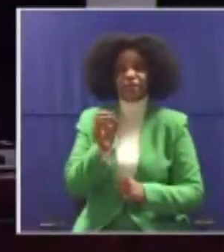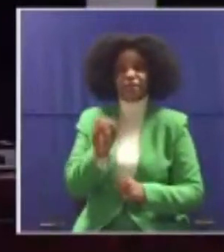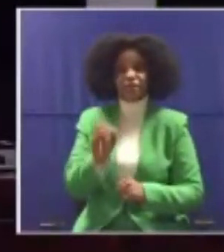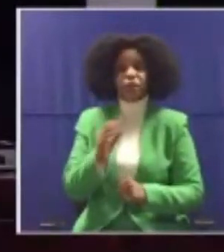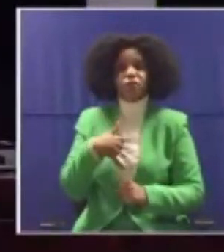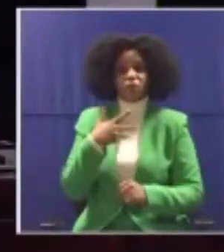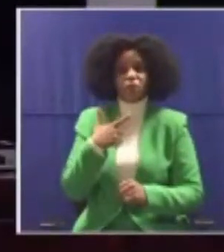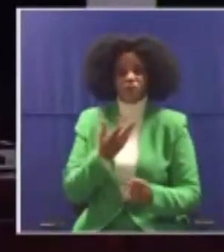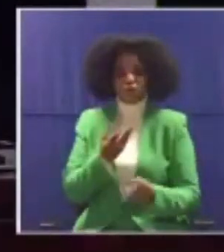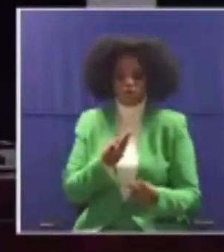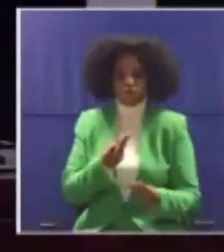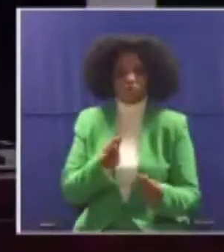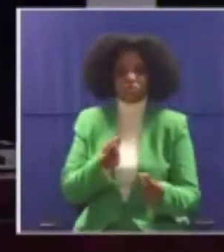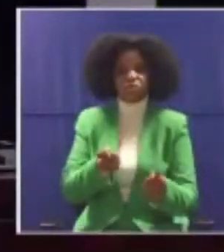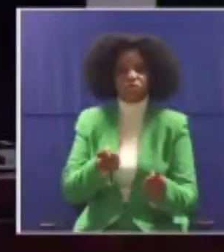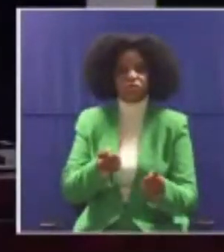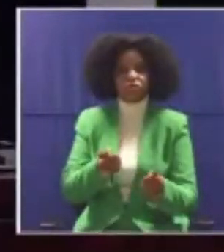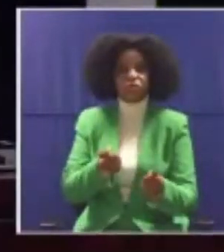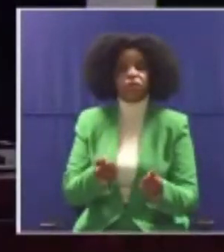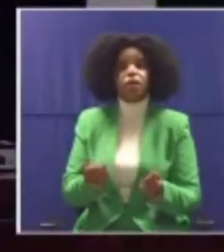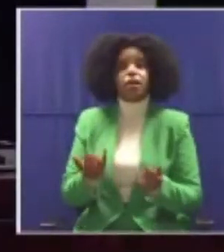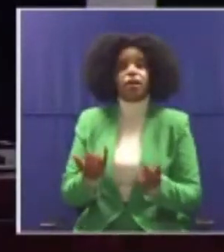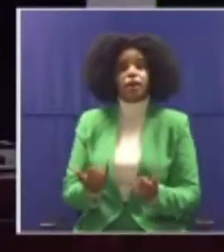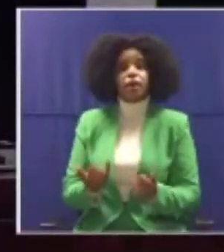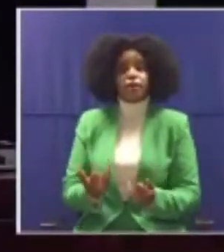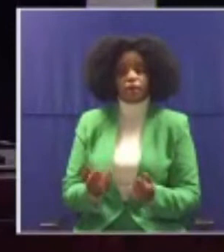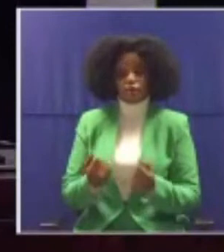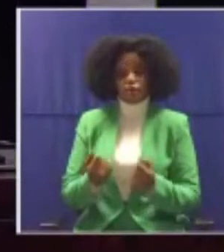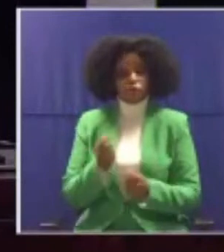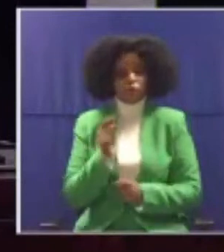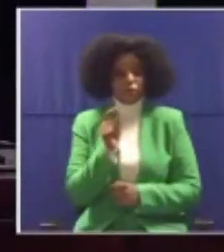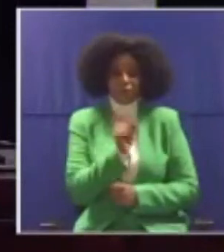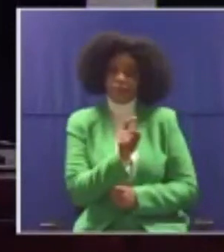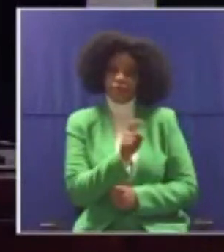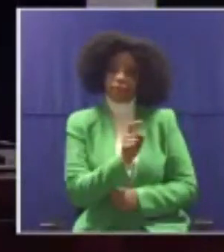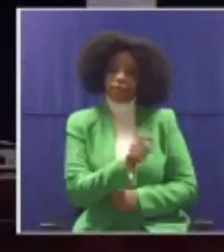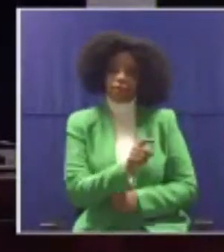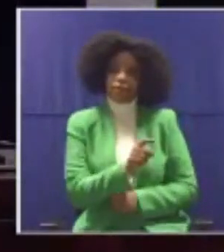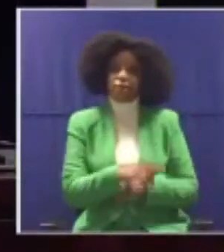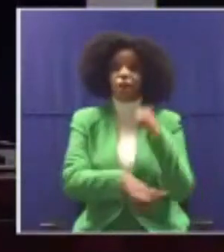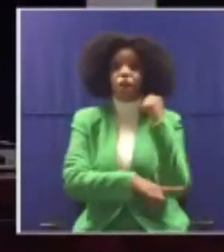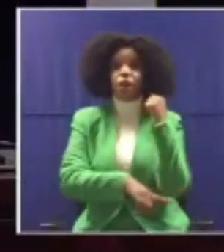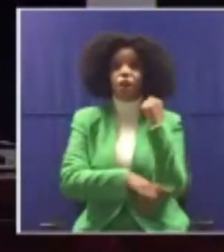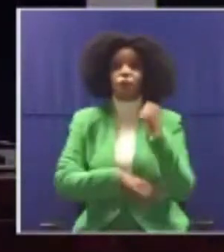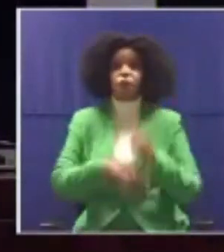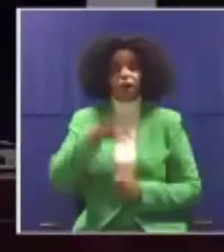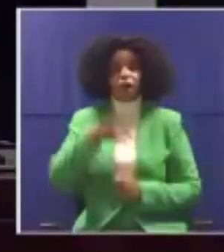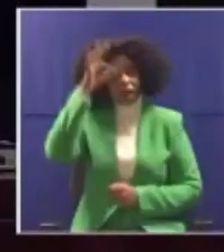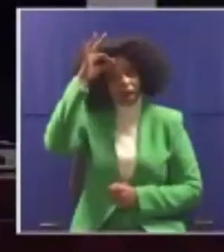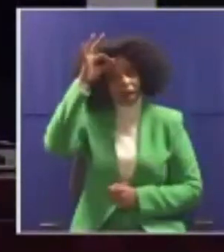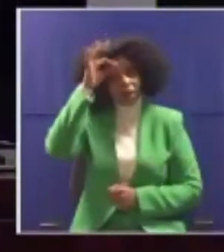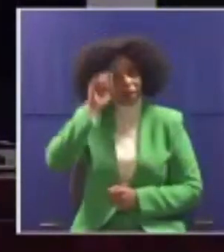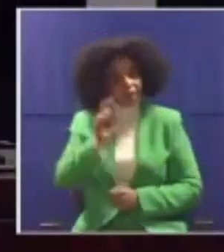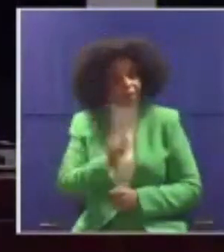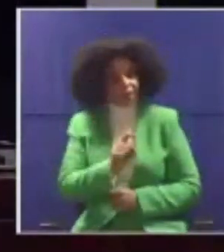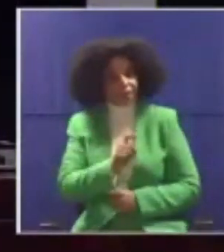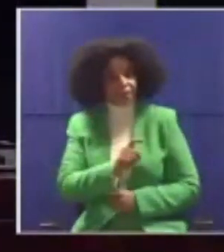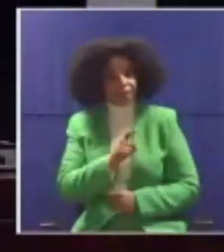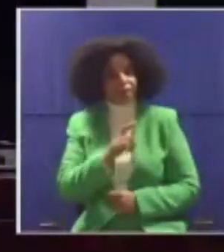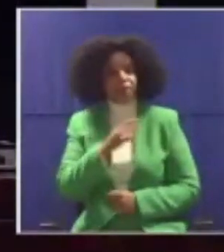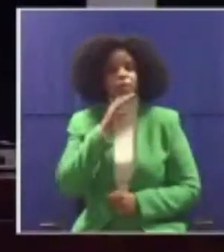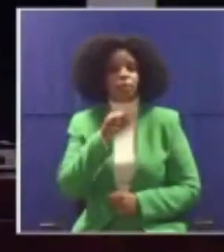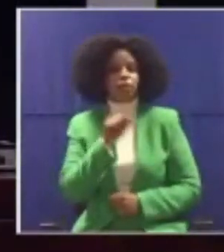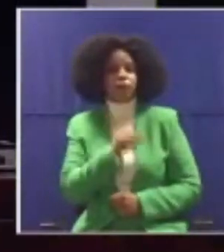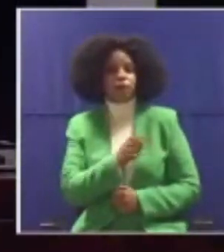The approach to coalition at the local government level has not been underpinned by